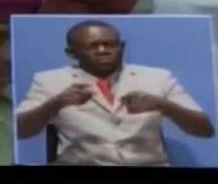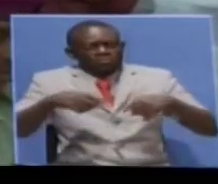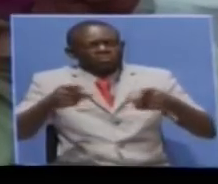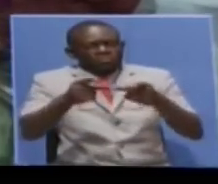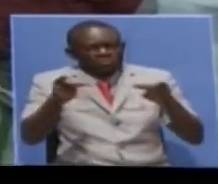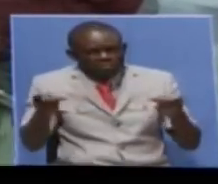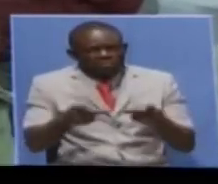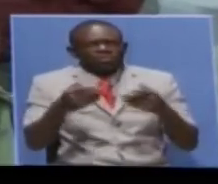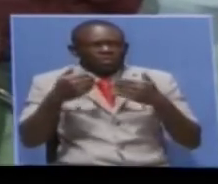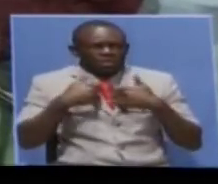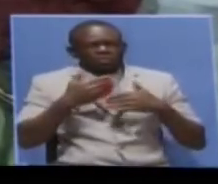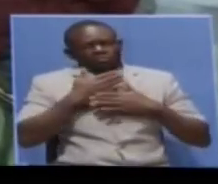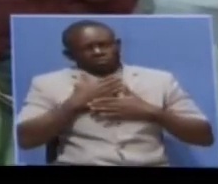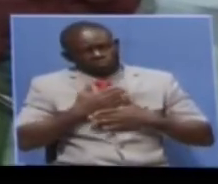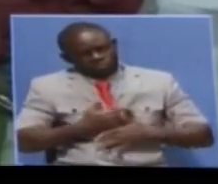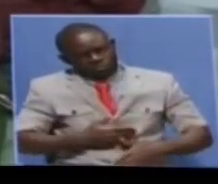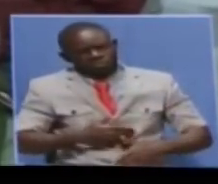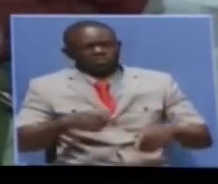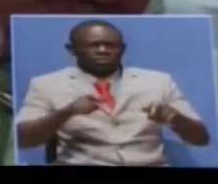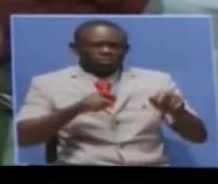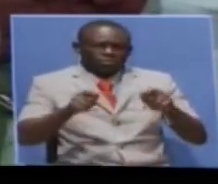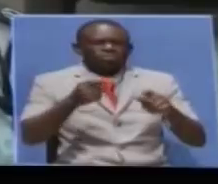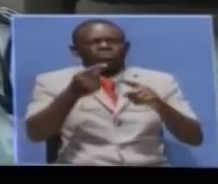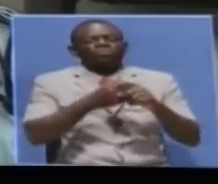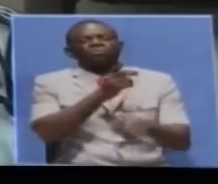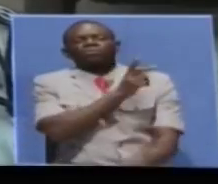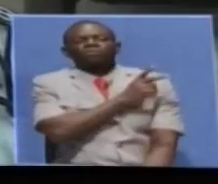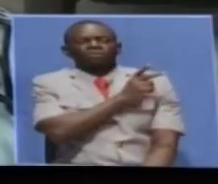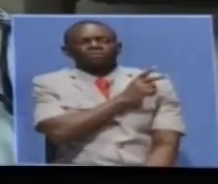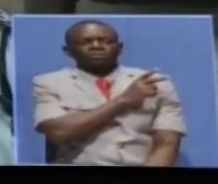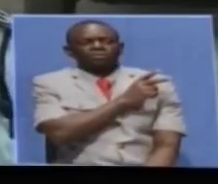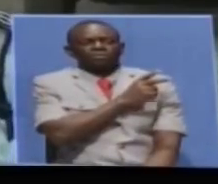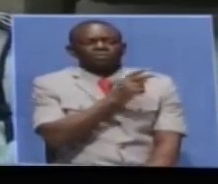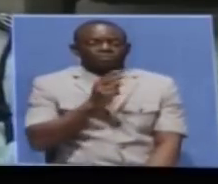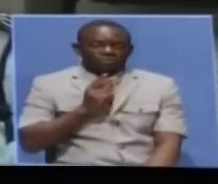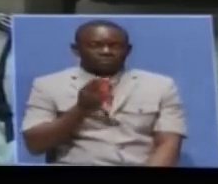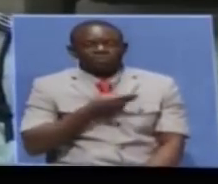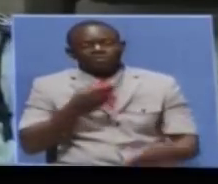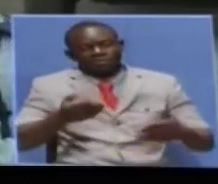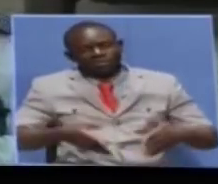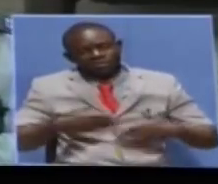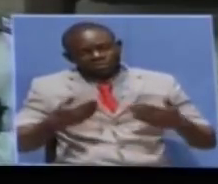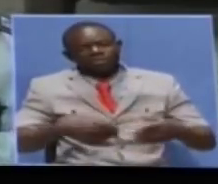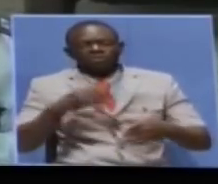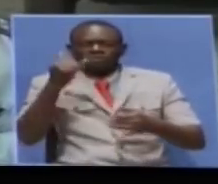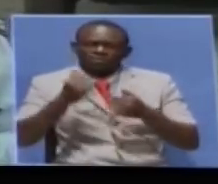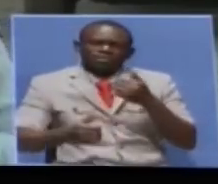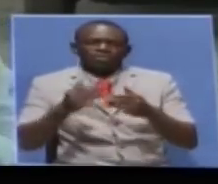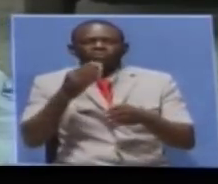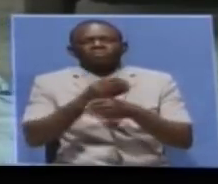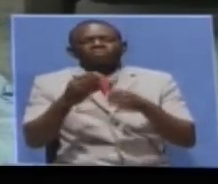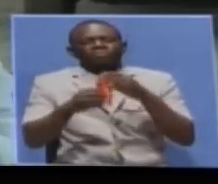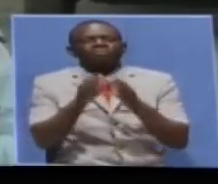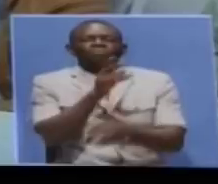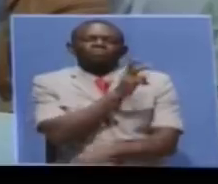of Ndola. So we are happy that this thing has come to fruition. I'm